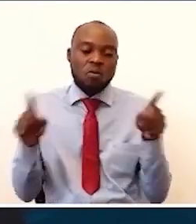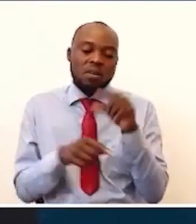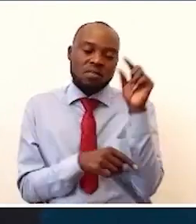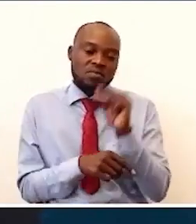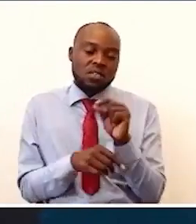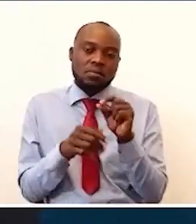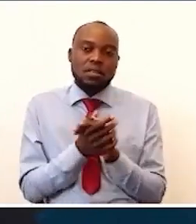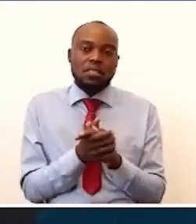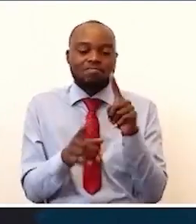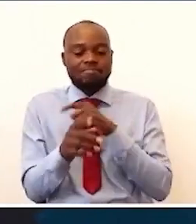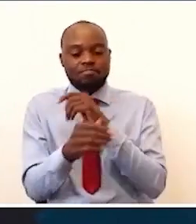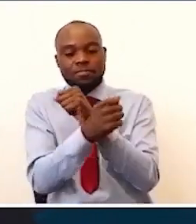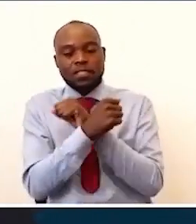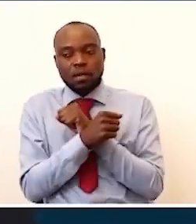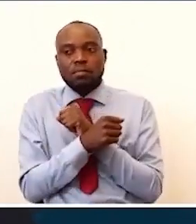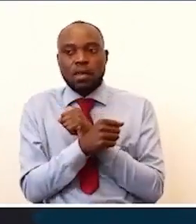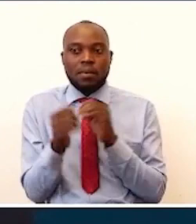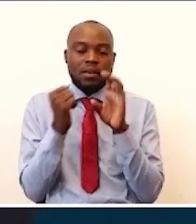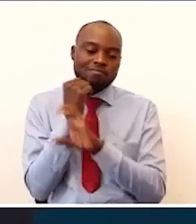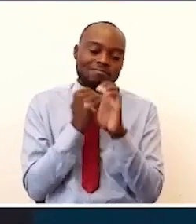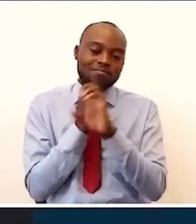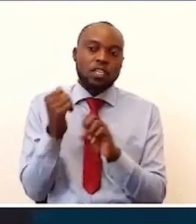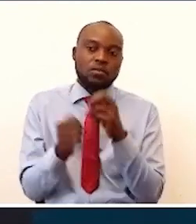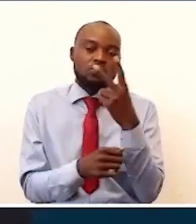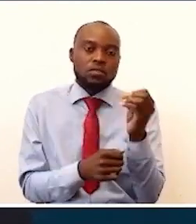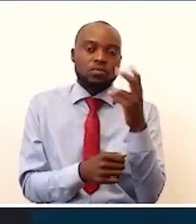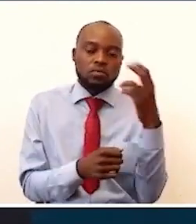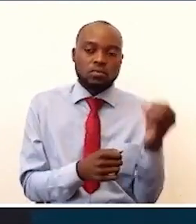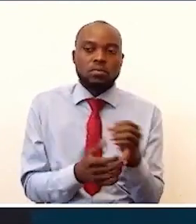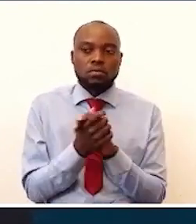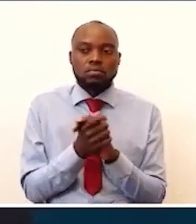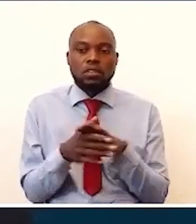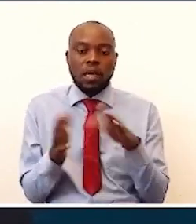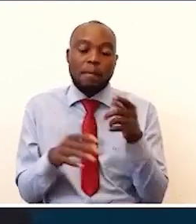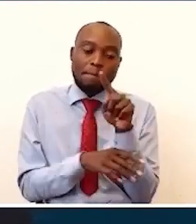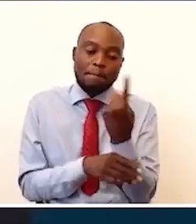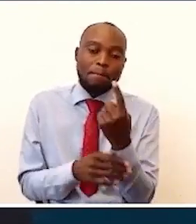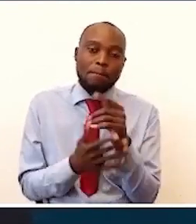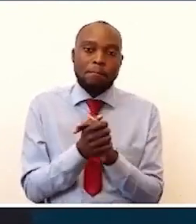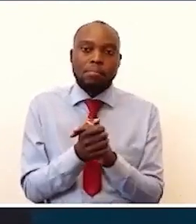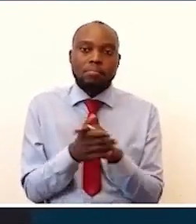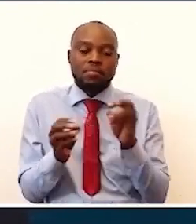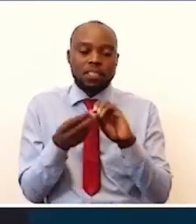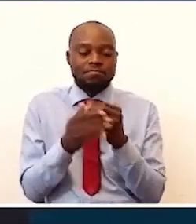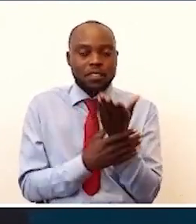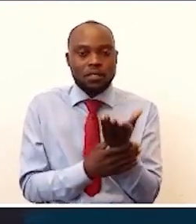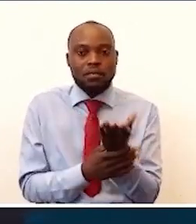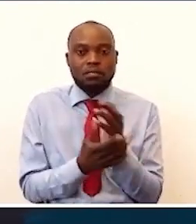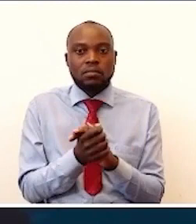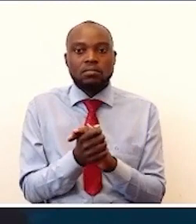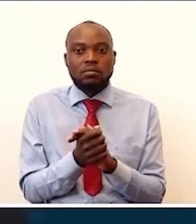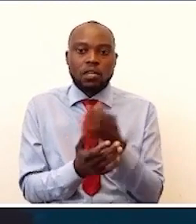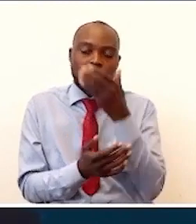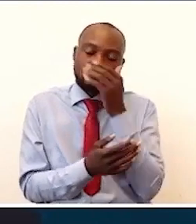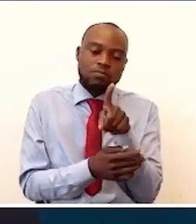Zambia, which was the first country in 2020 to become a first sovereign debt defaulter of the COVID era